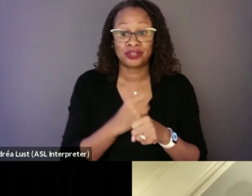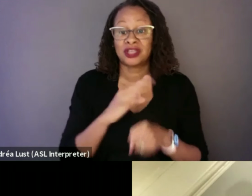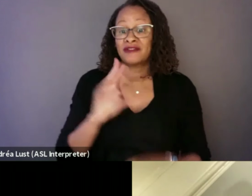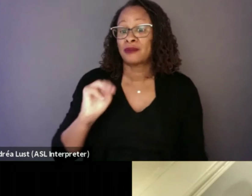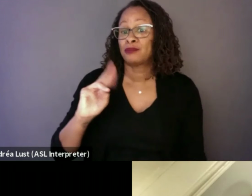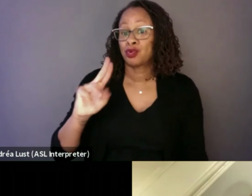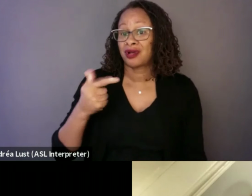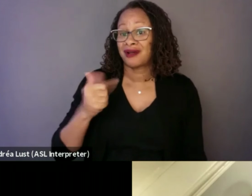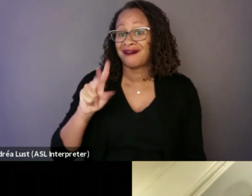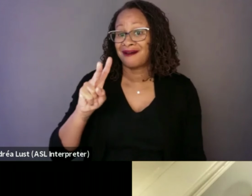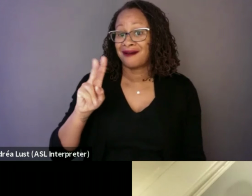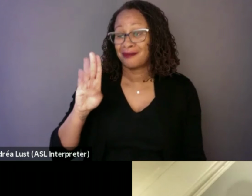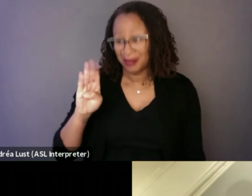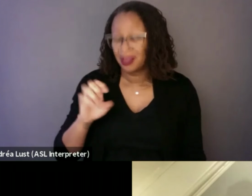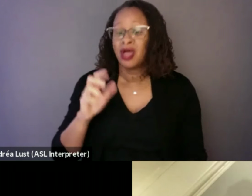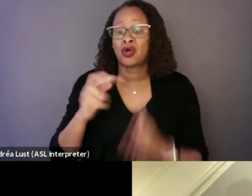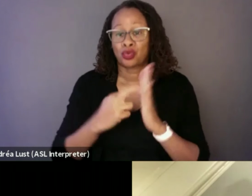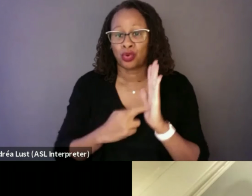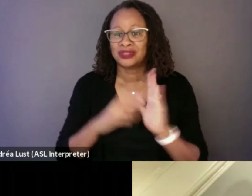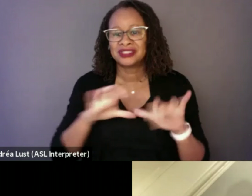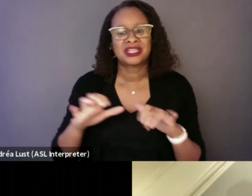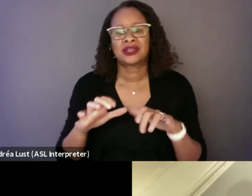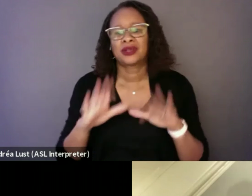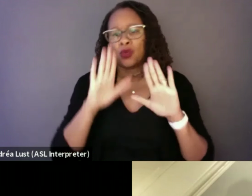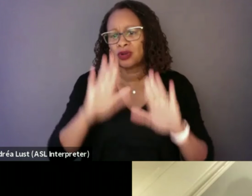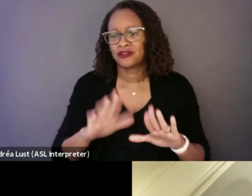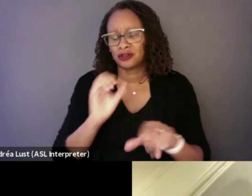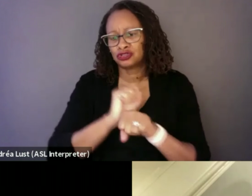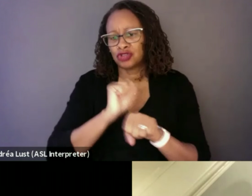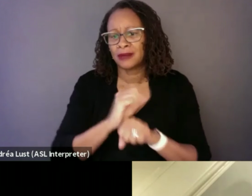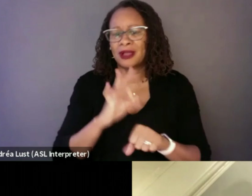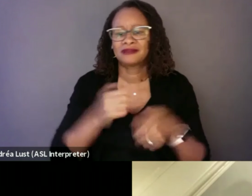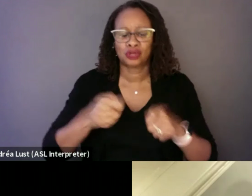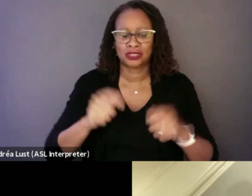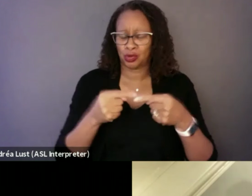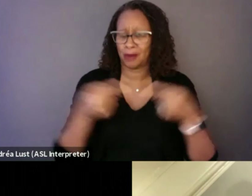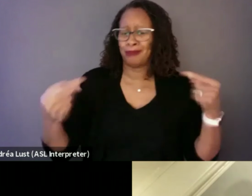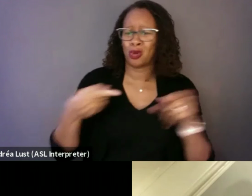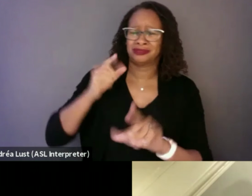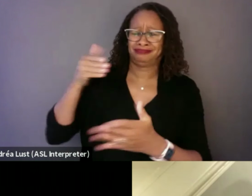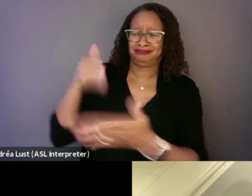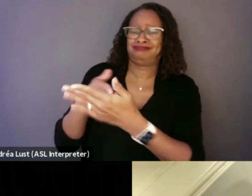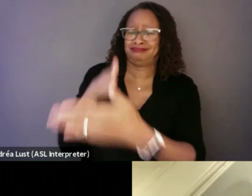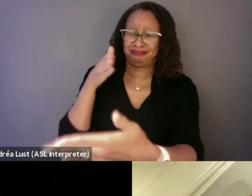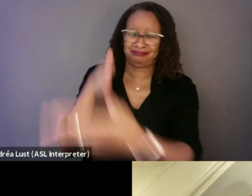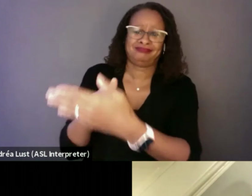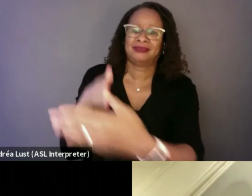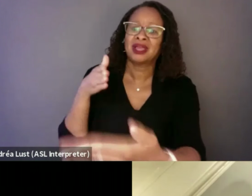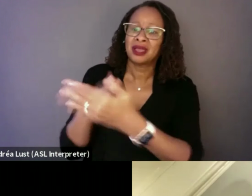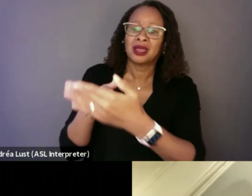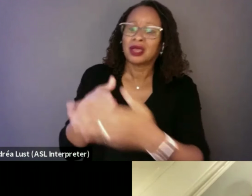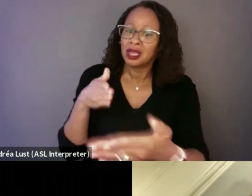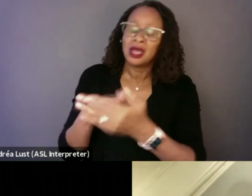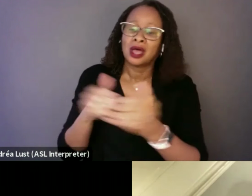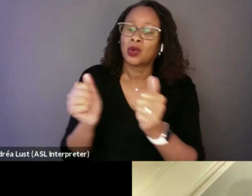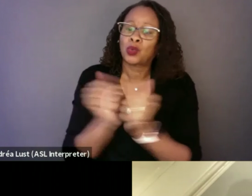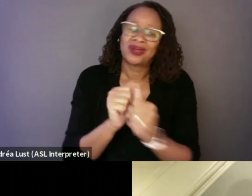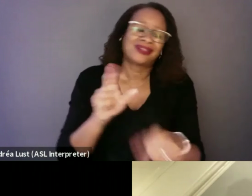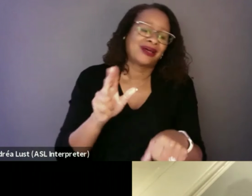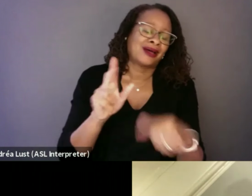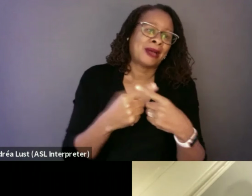a really wonderful job in trying to oppose that, you know, in terms of natural resources,